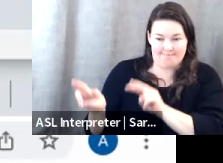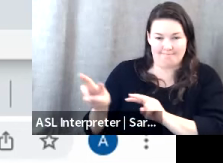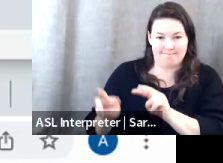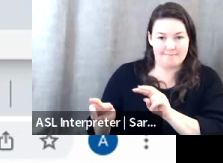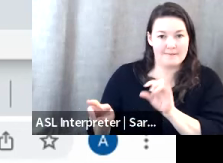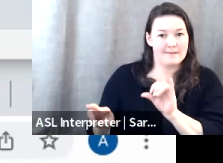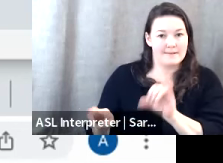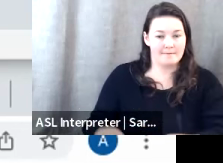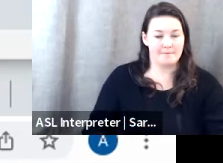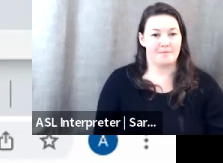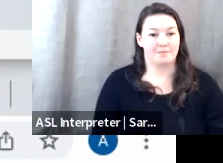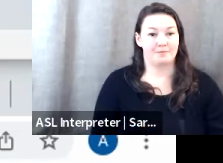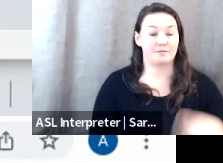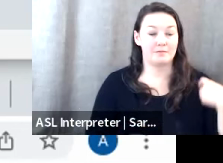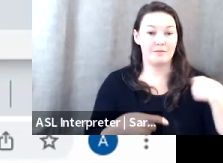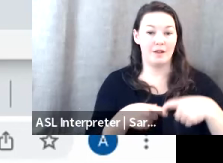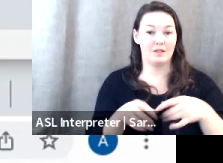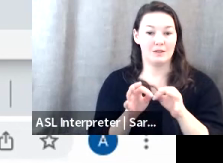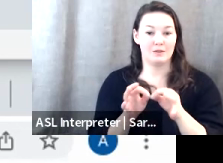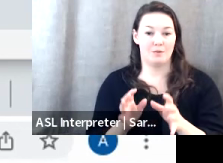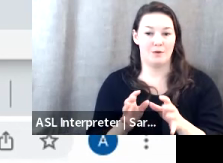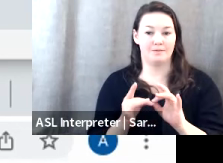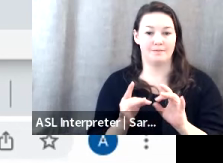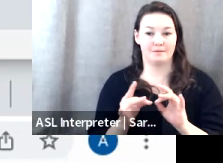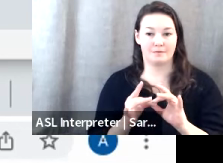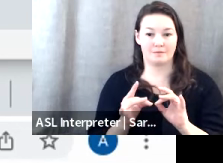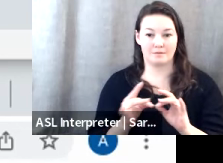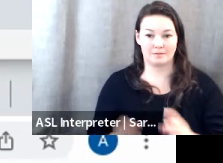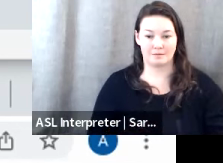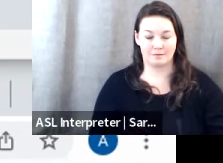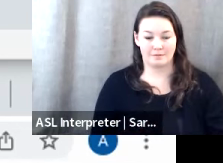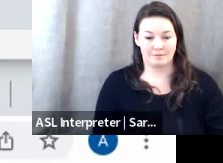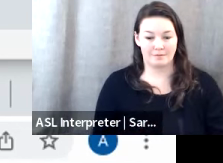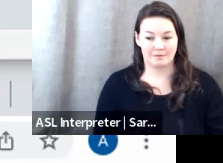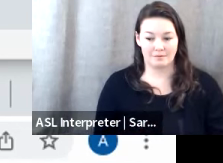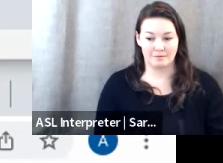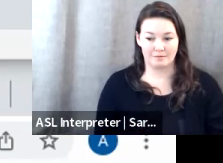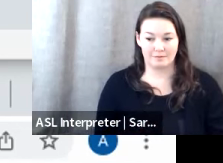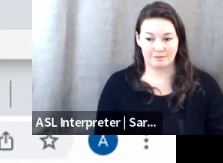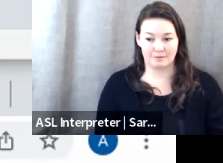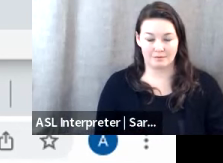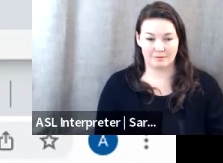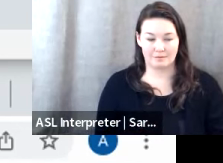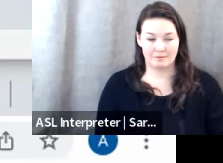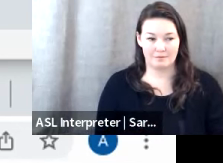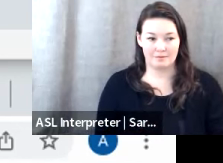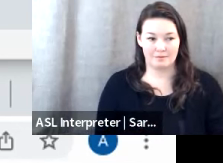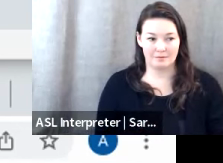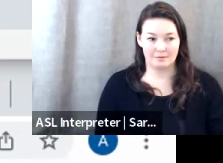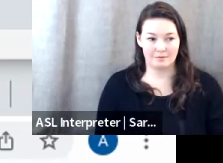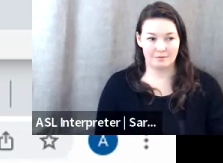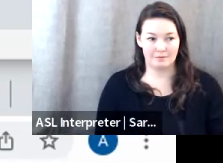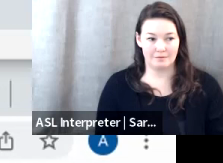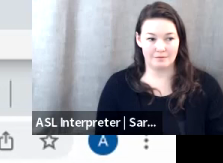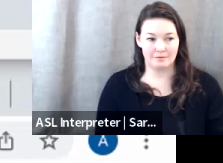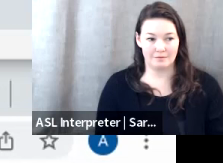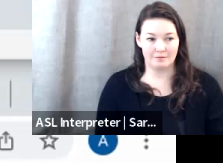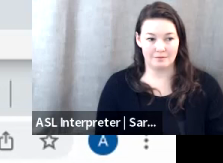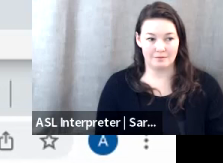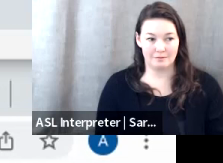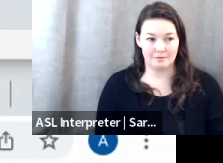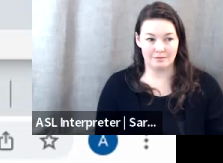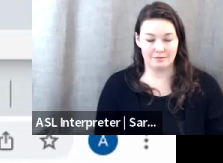quiero mencionar que hablando con los de la comunidad de pequeños negocios, yo estoy segura que no querrían tener acceso a más